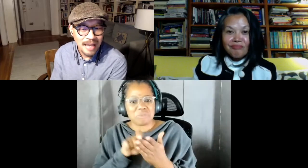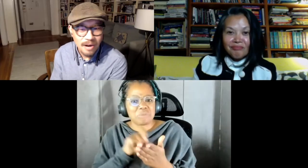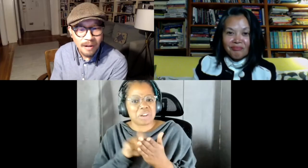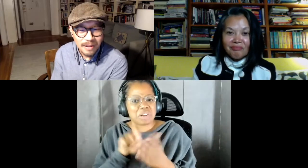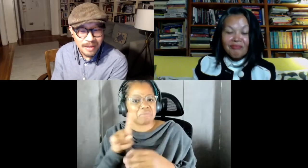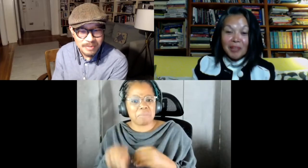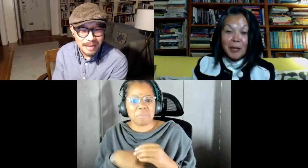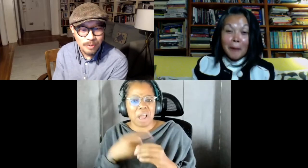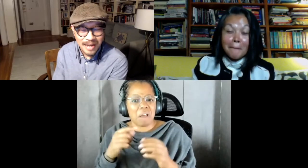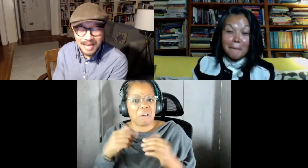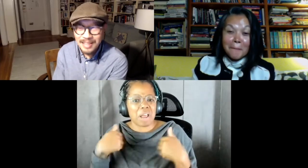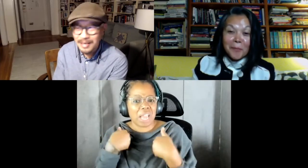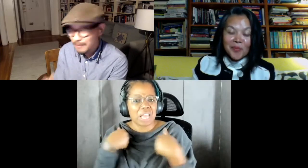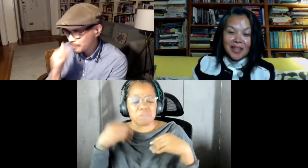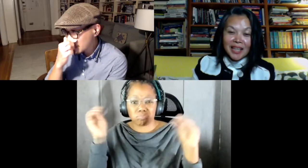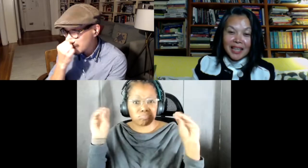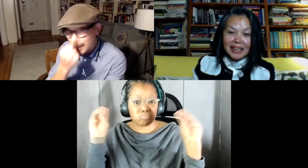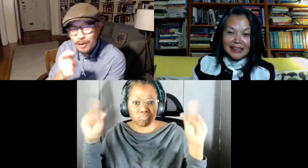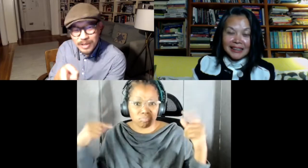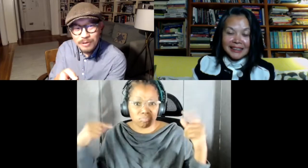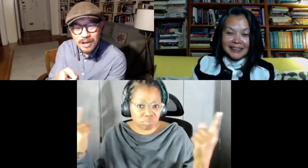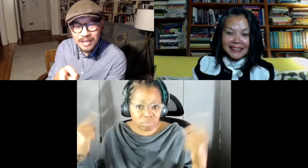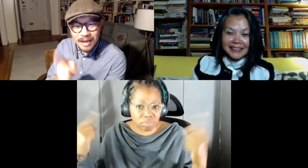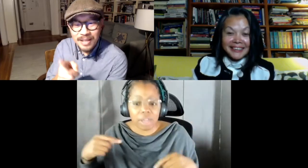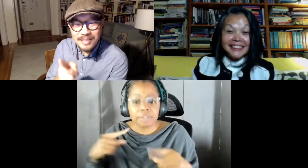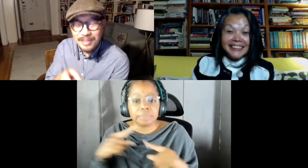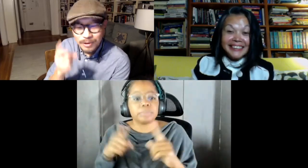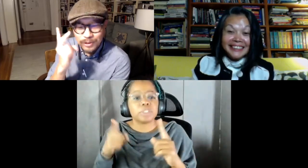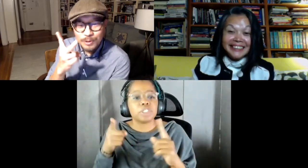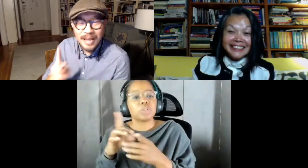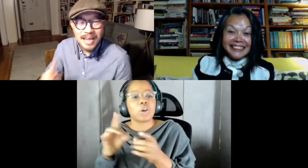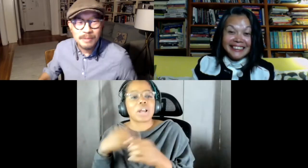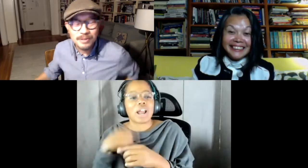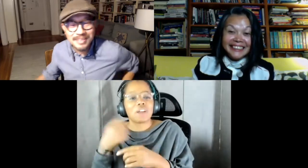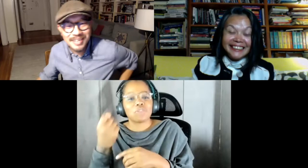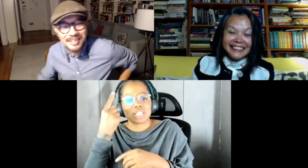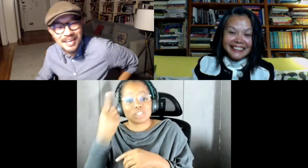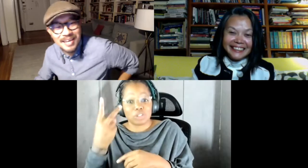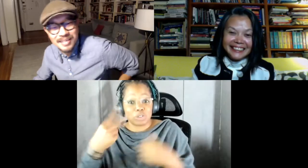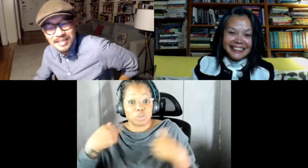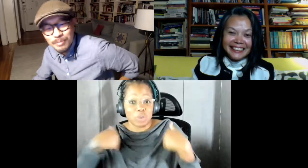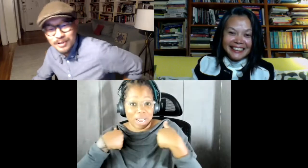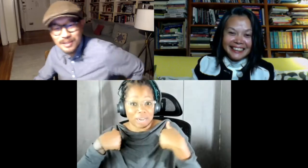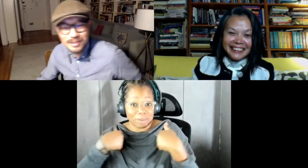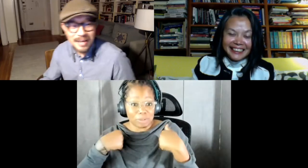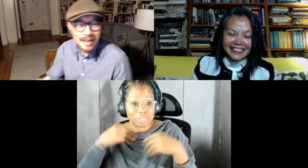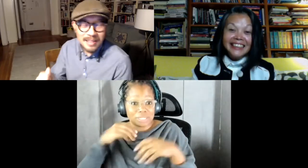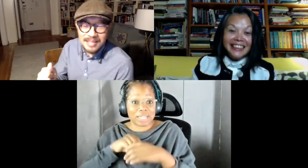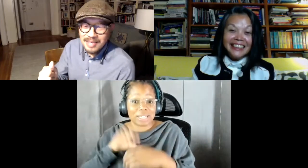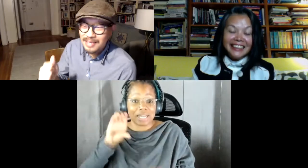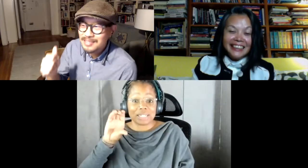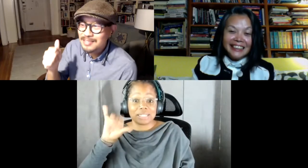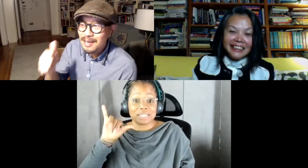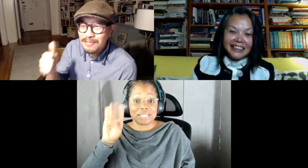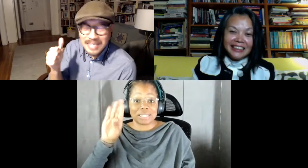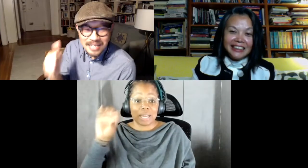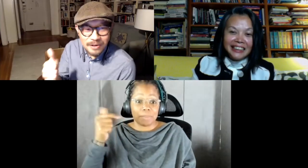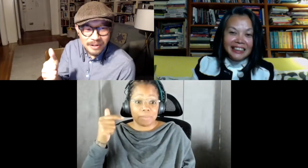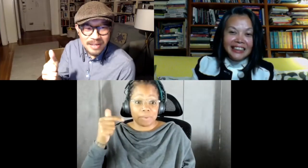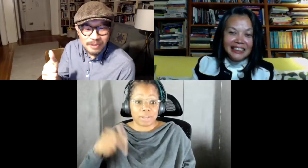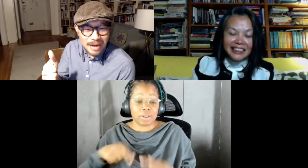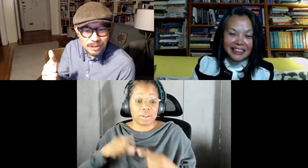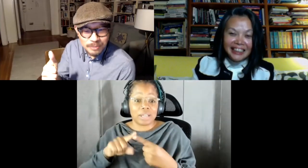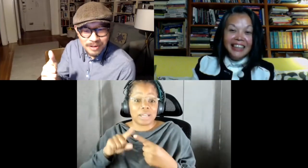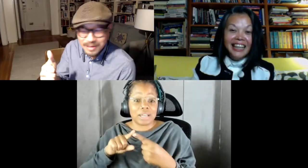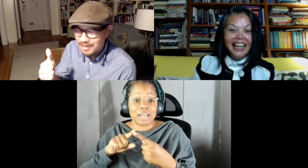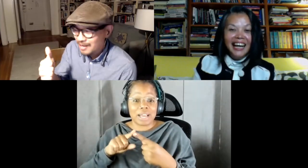animal at all up to that point, I think. But when you were talking, I realized that there are two animals in cyborgs. There's the stuffed